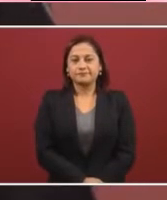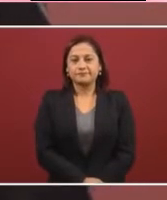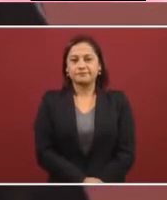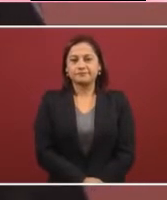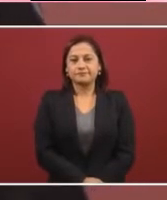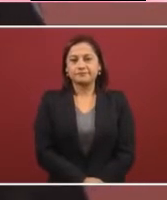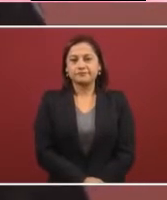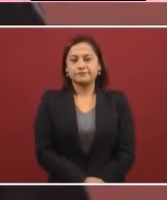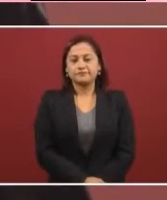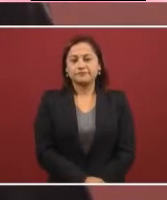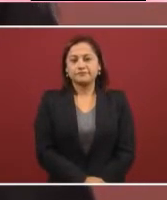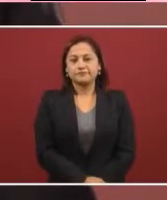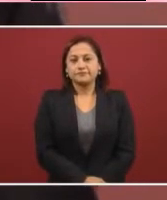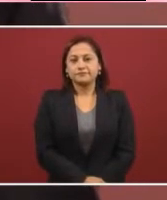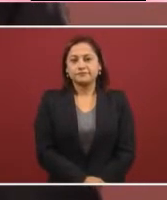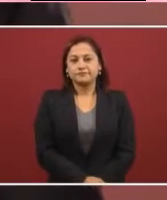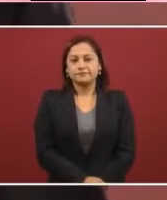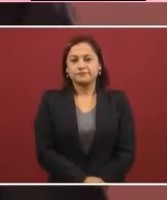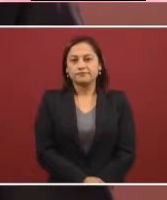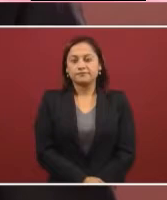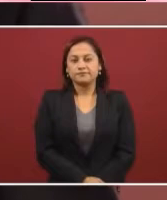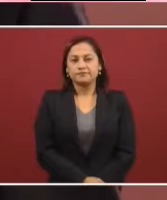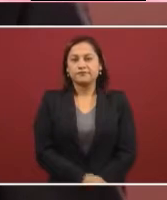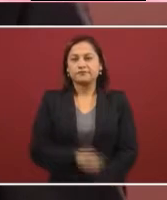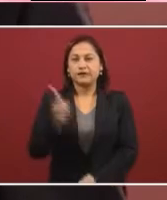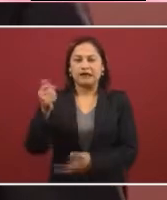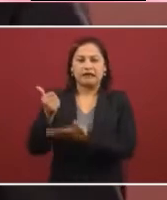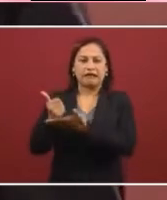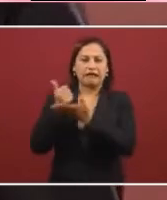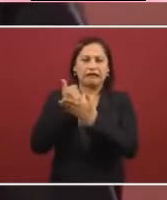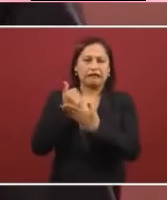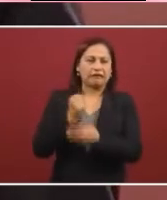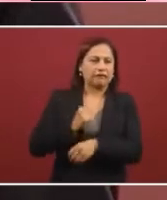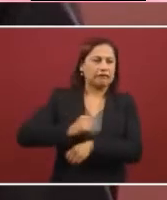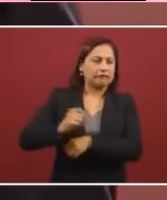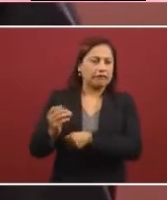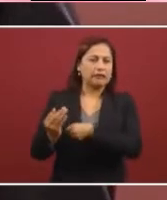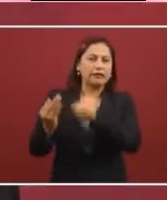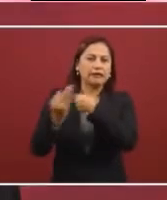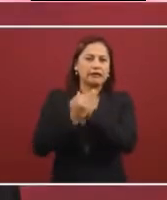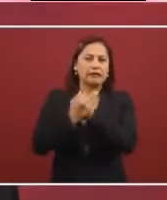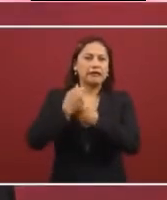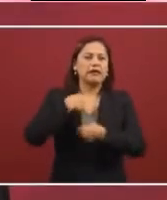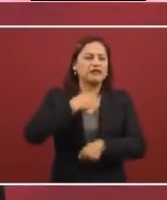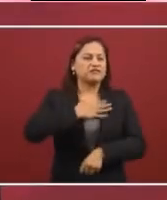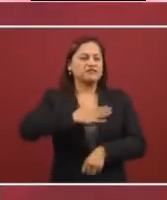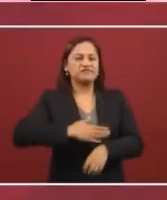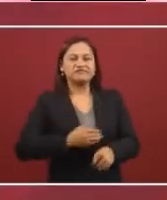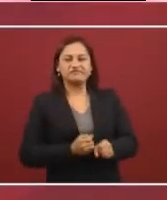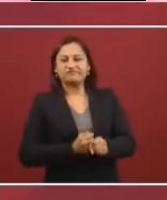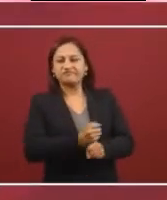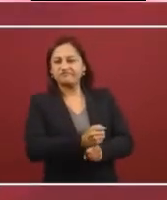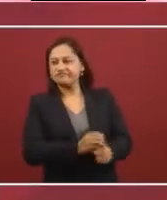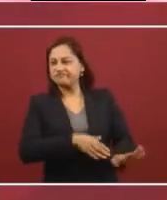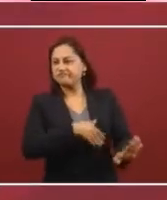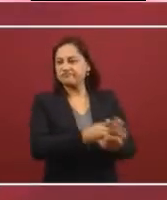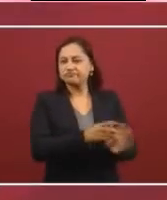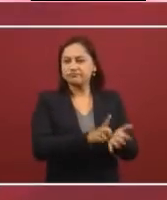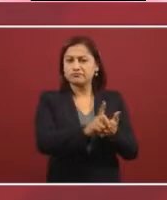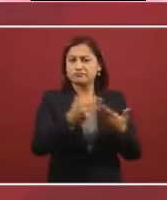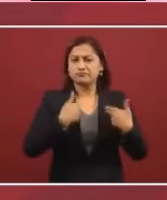It cannot be an instrument to commit injustices, to violate human